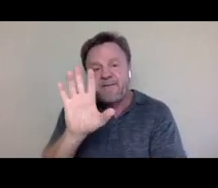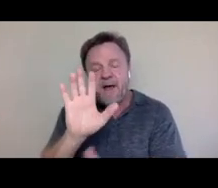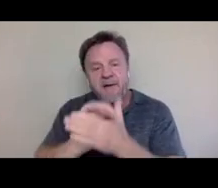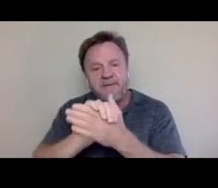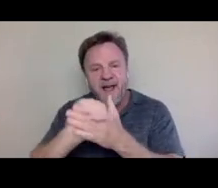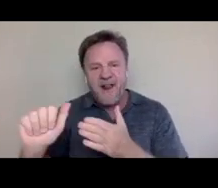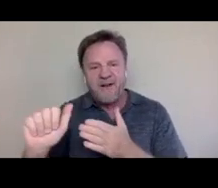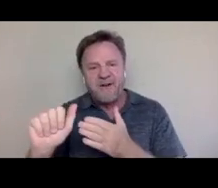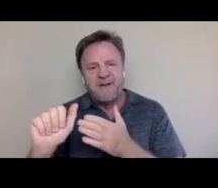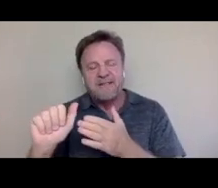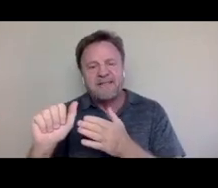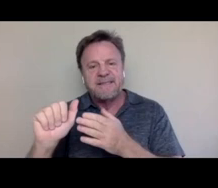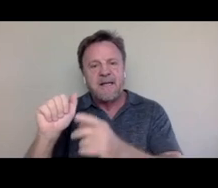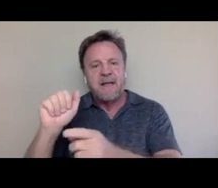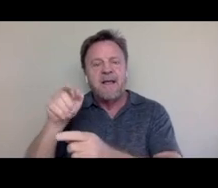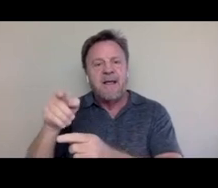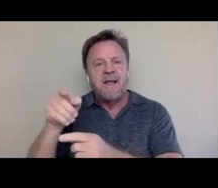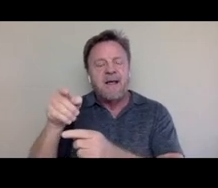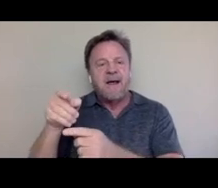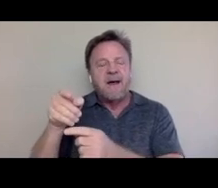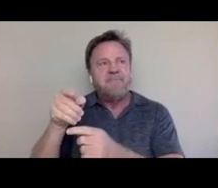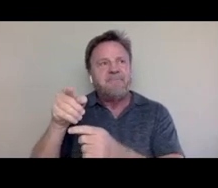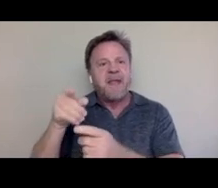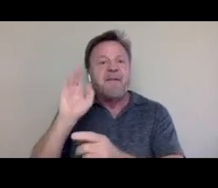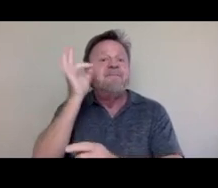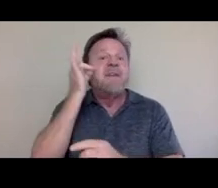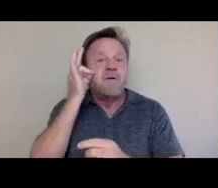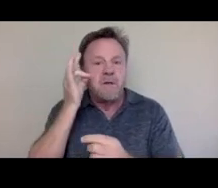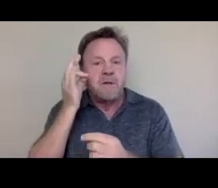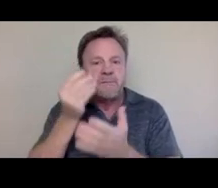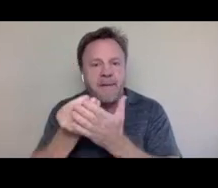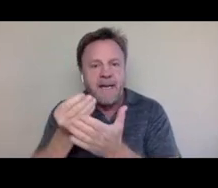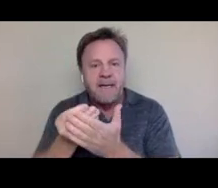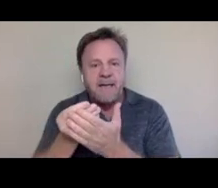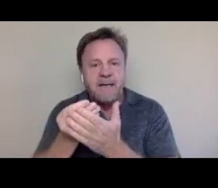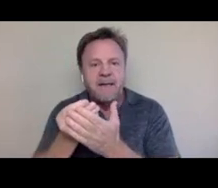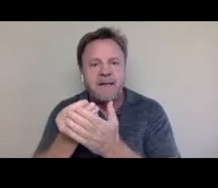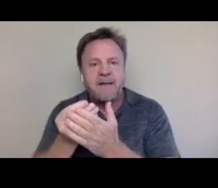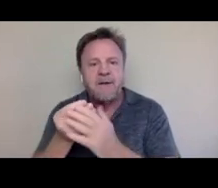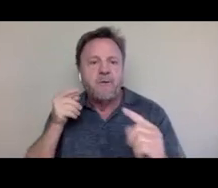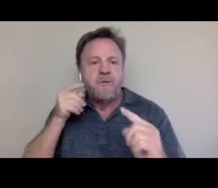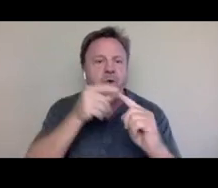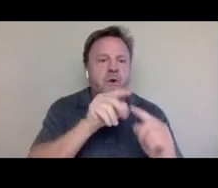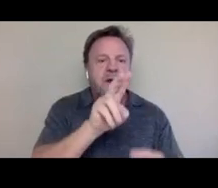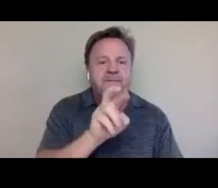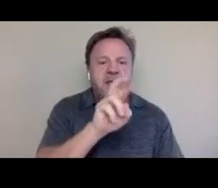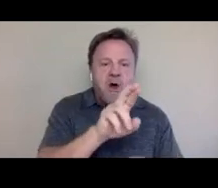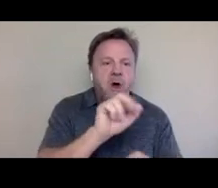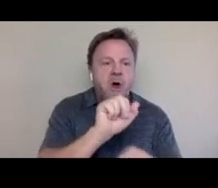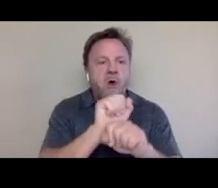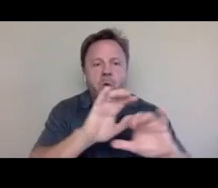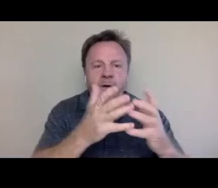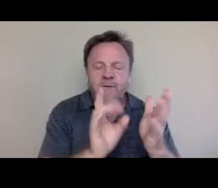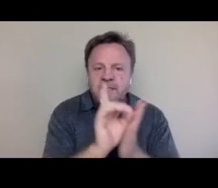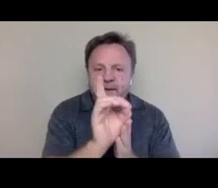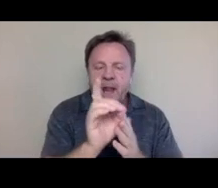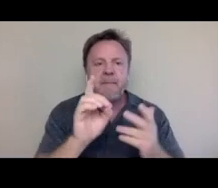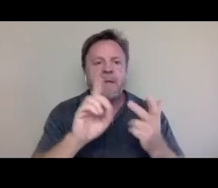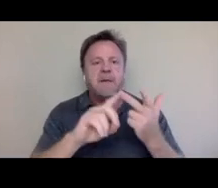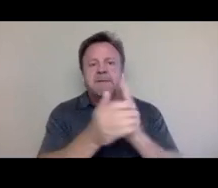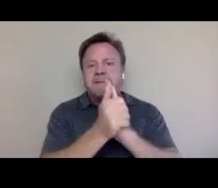$3.75 of federal dollars towards VR, workforce development,